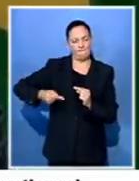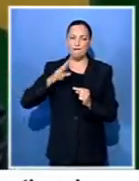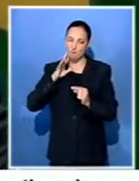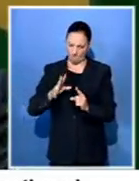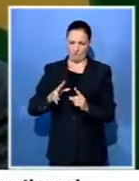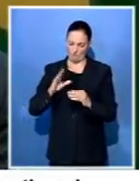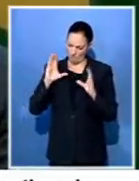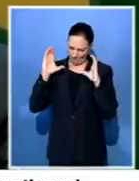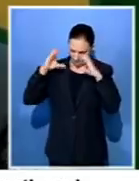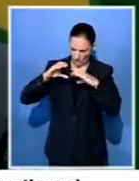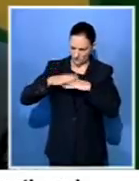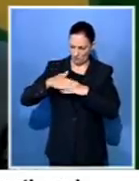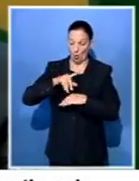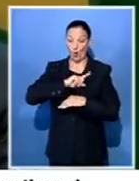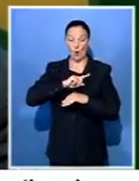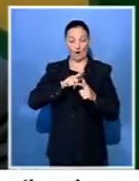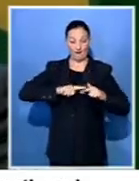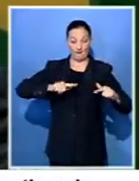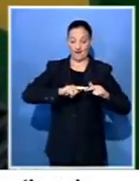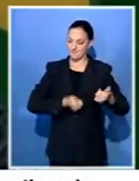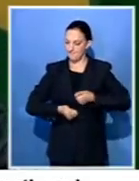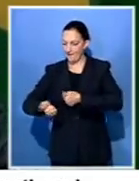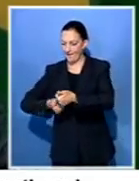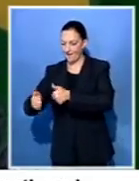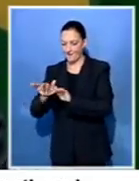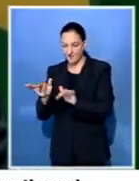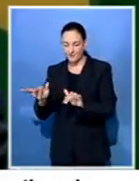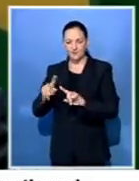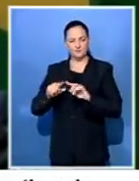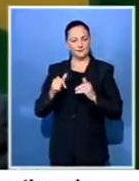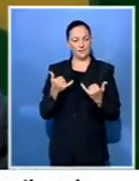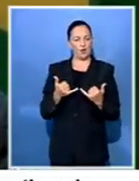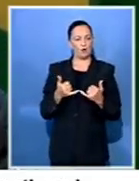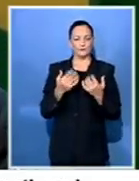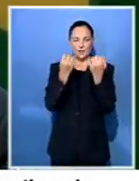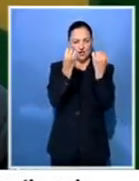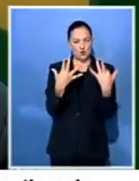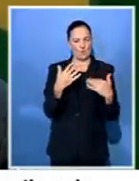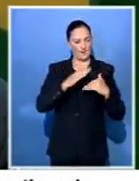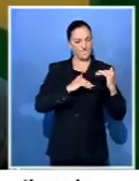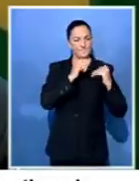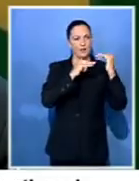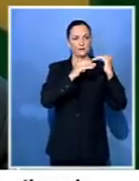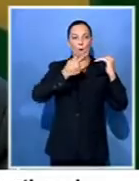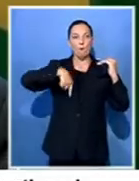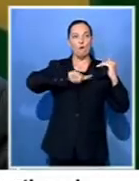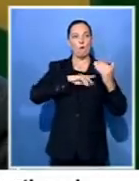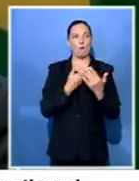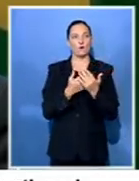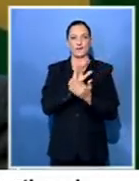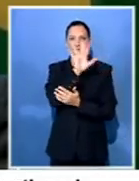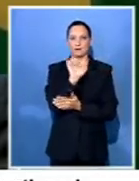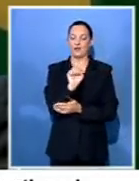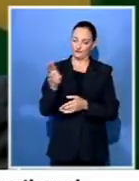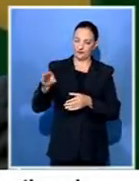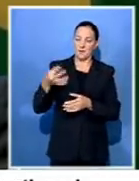to return the land to the people and build an inclusive economy that benefits all South